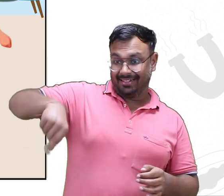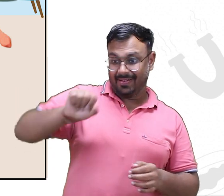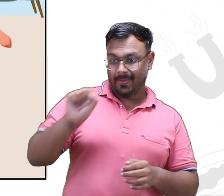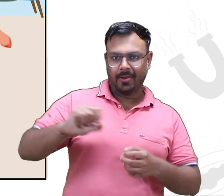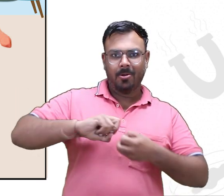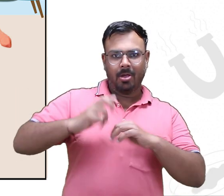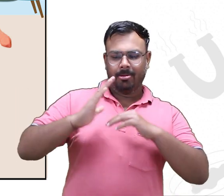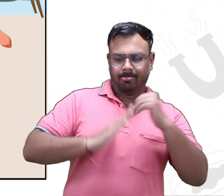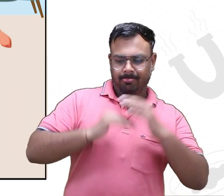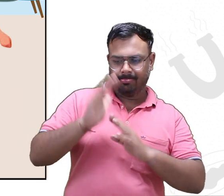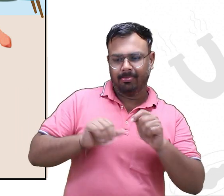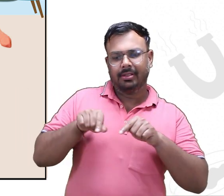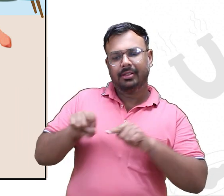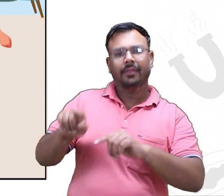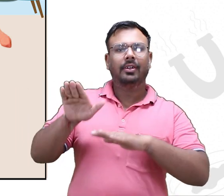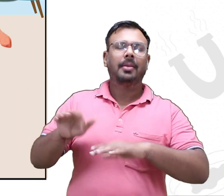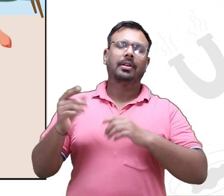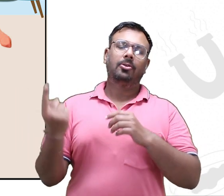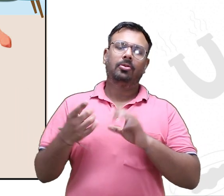Simple based on their structure.